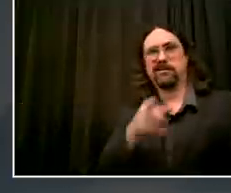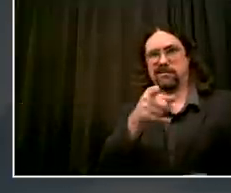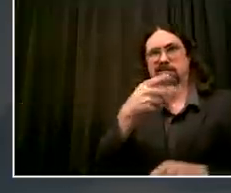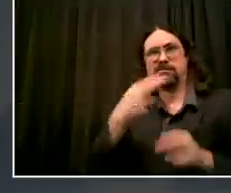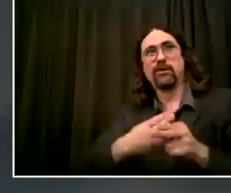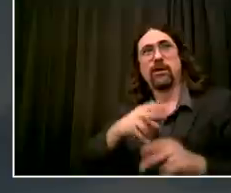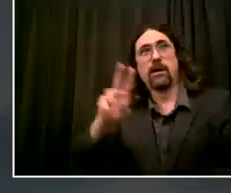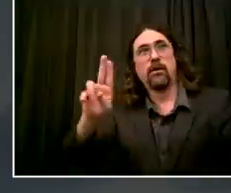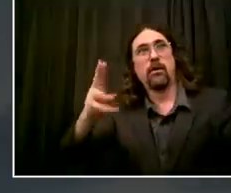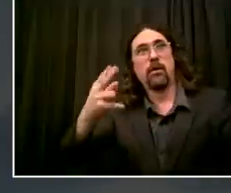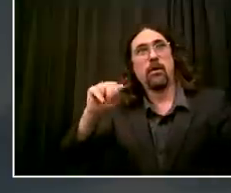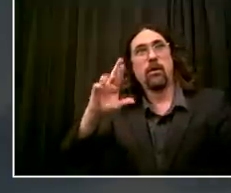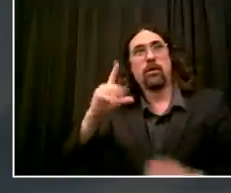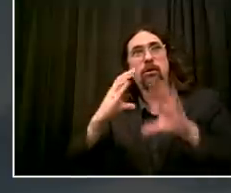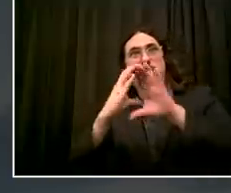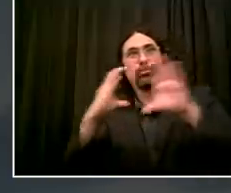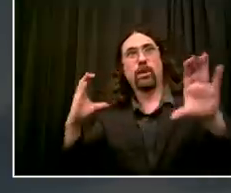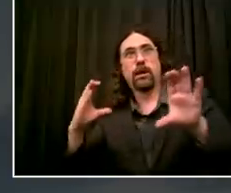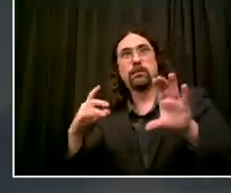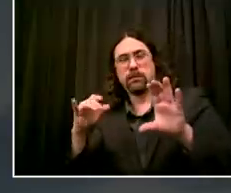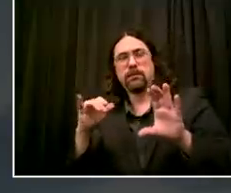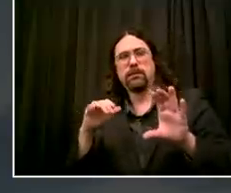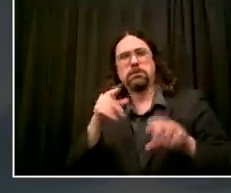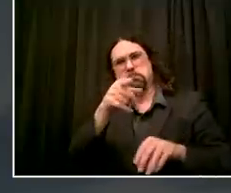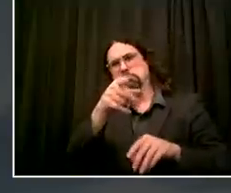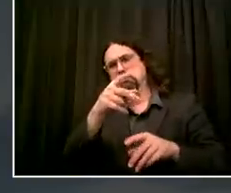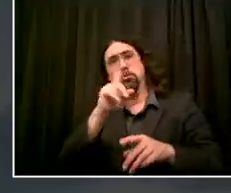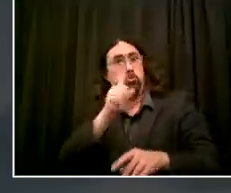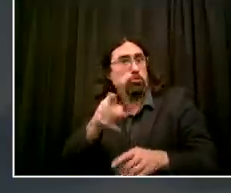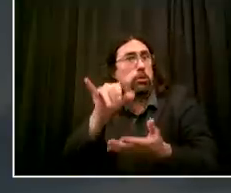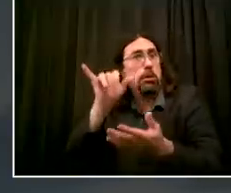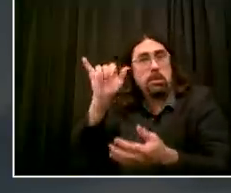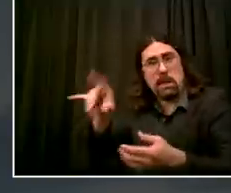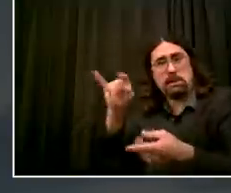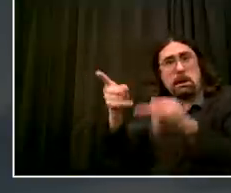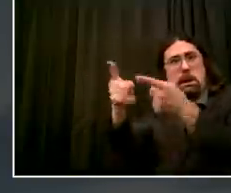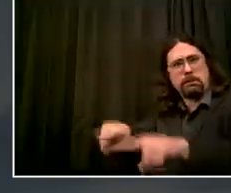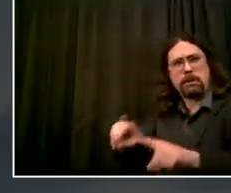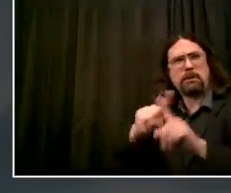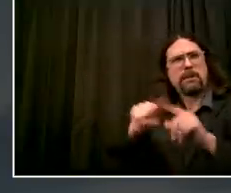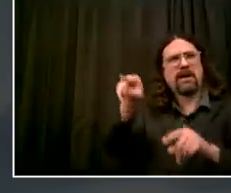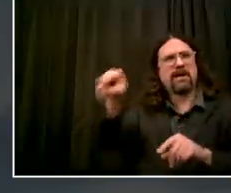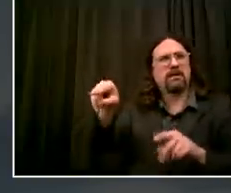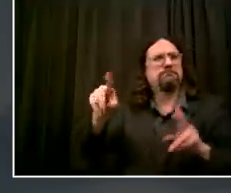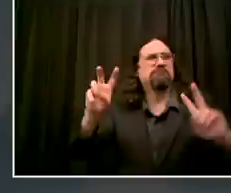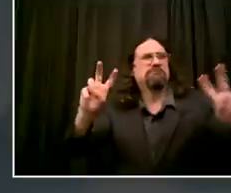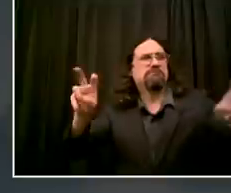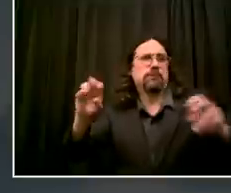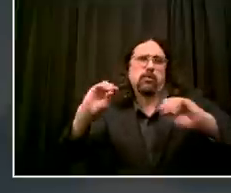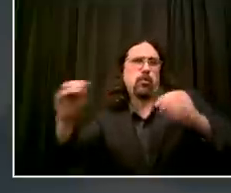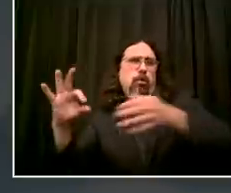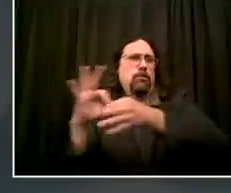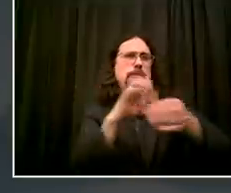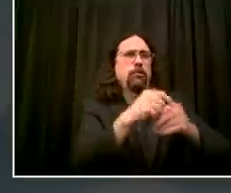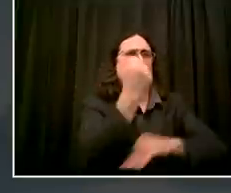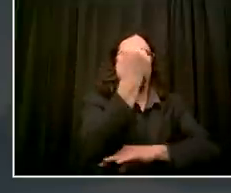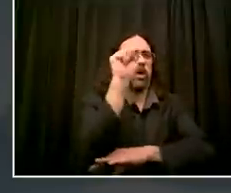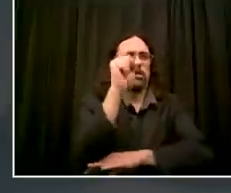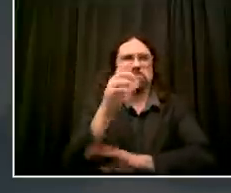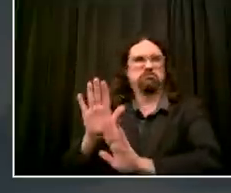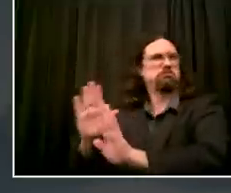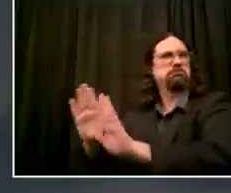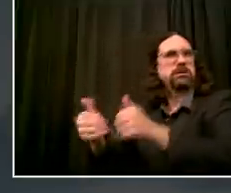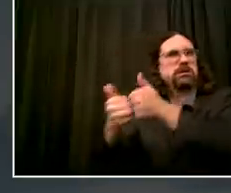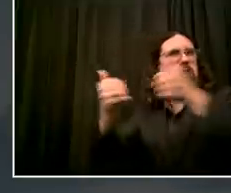transport stolen property, to scout locations out, to transport people to commit these crimes. So vehicles is